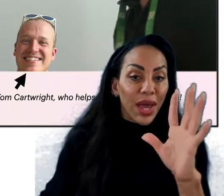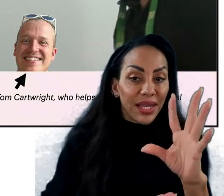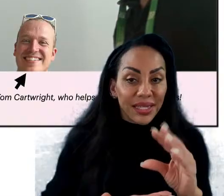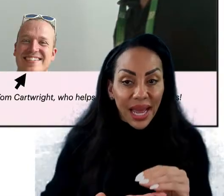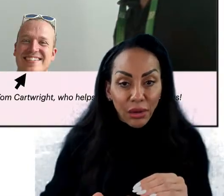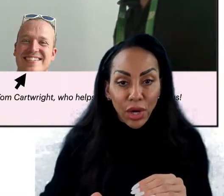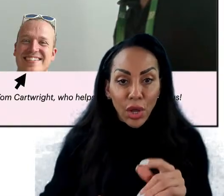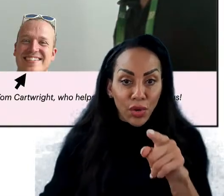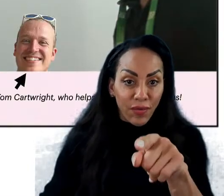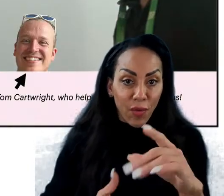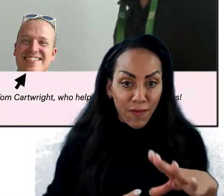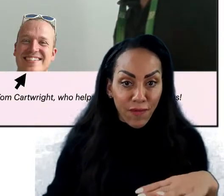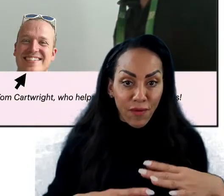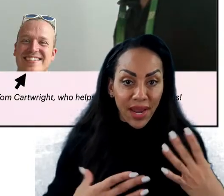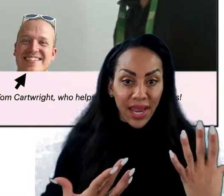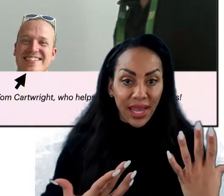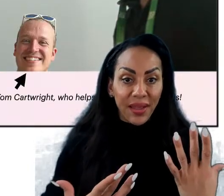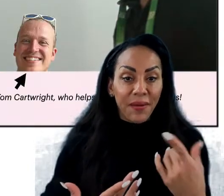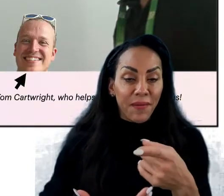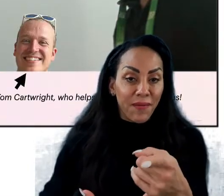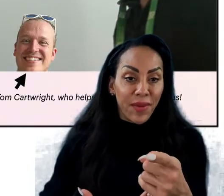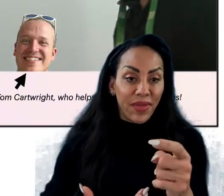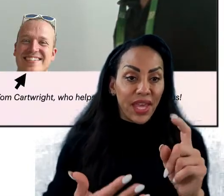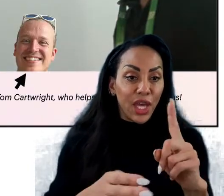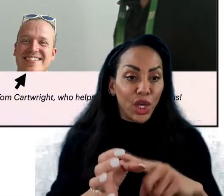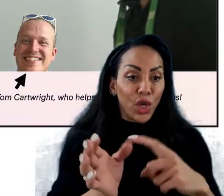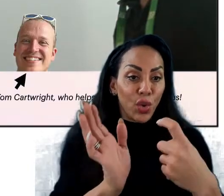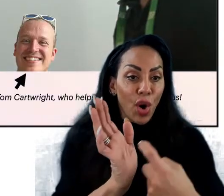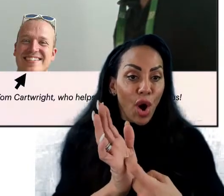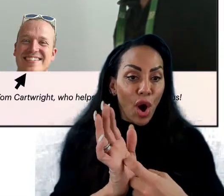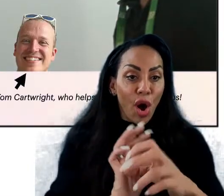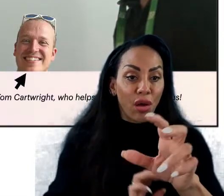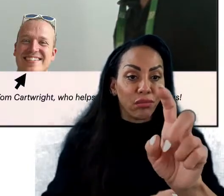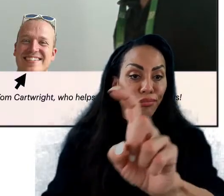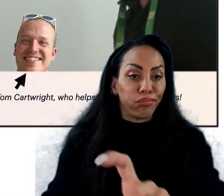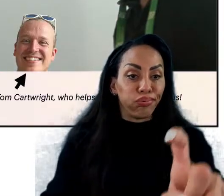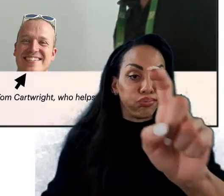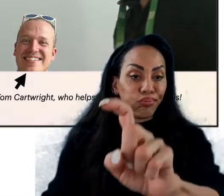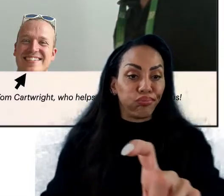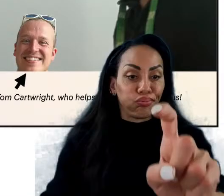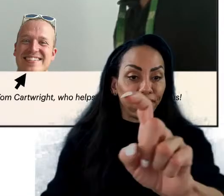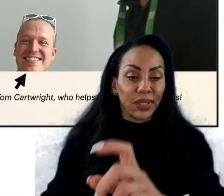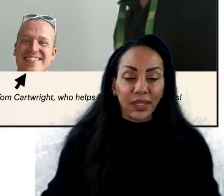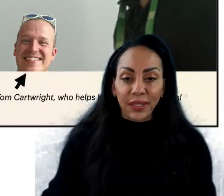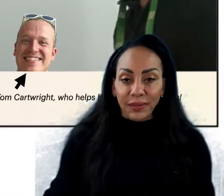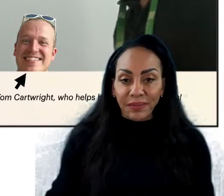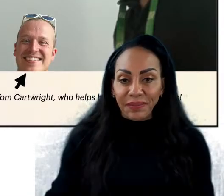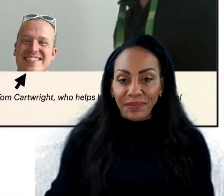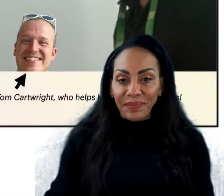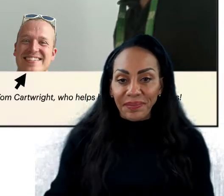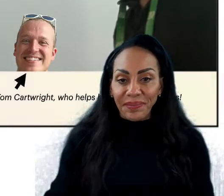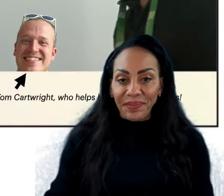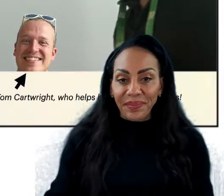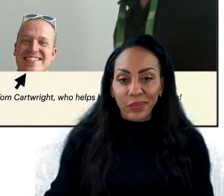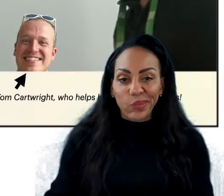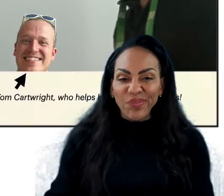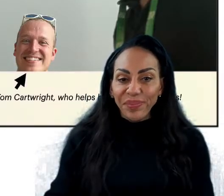there. And yeah, thanks so much again. Cheers. All right. Yeah, let's do it again.